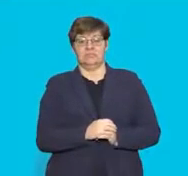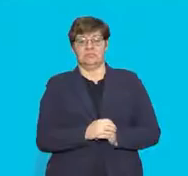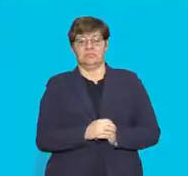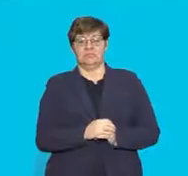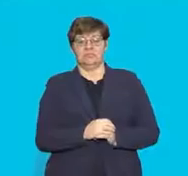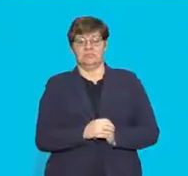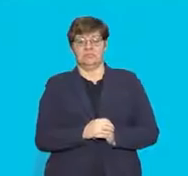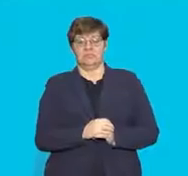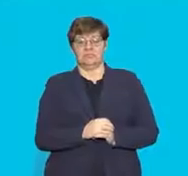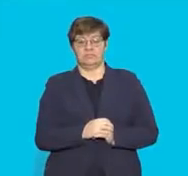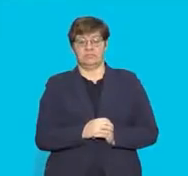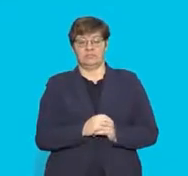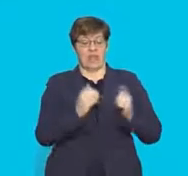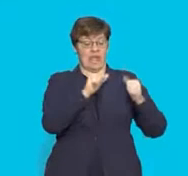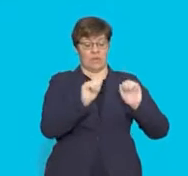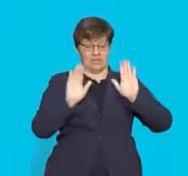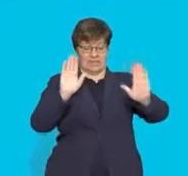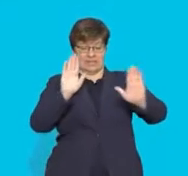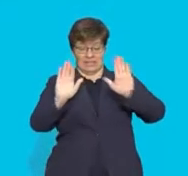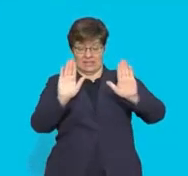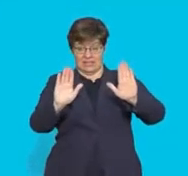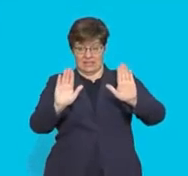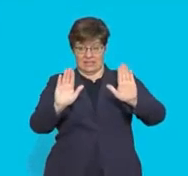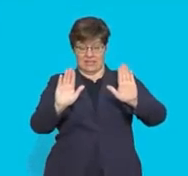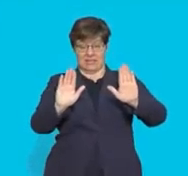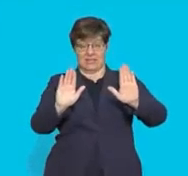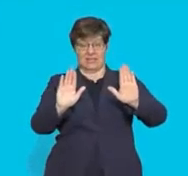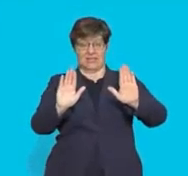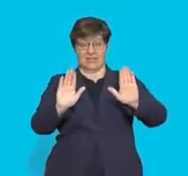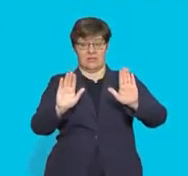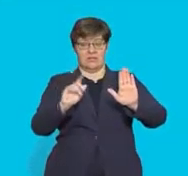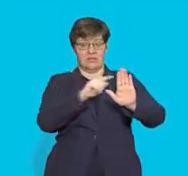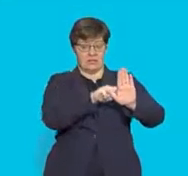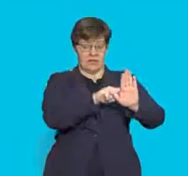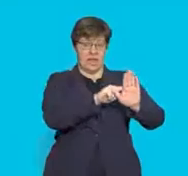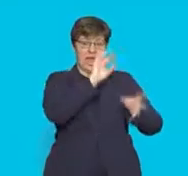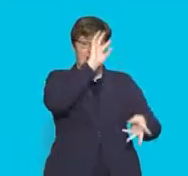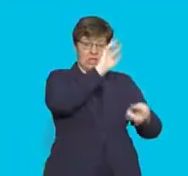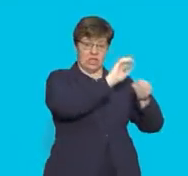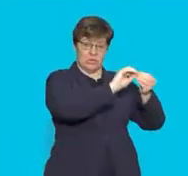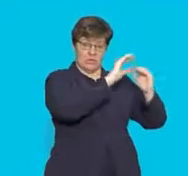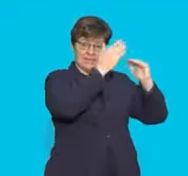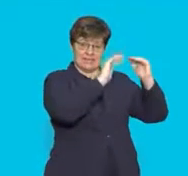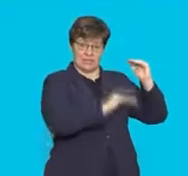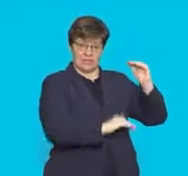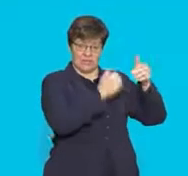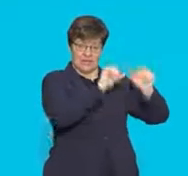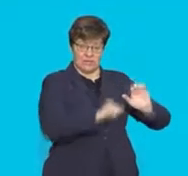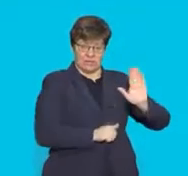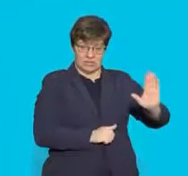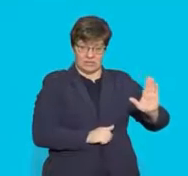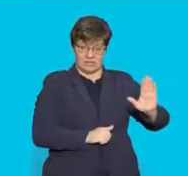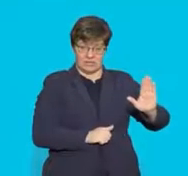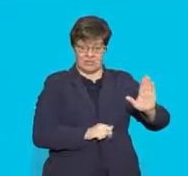here's the two accounts again. What we said was, it's your accumulated depreciation